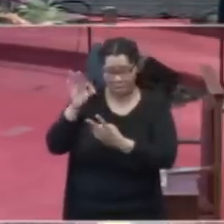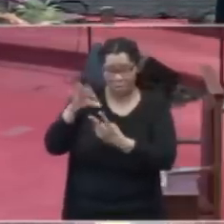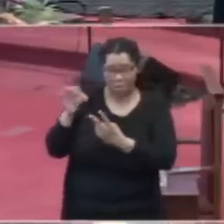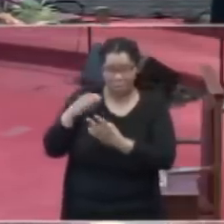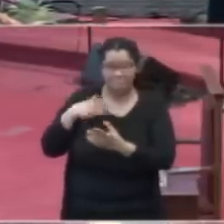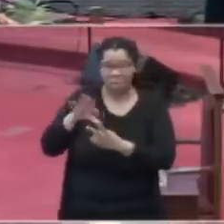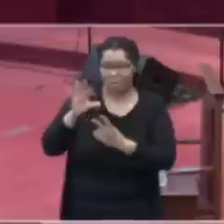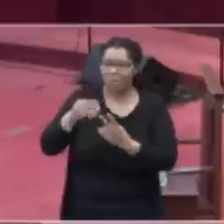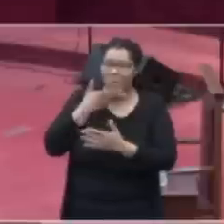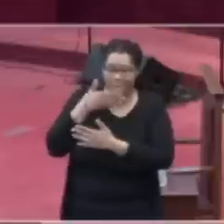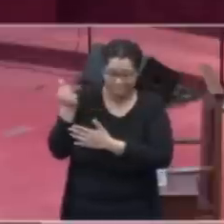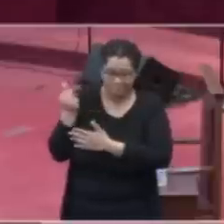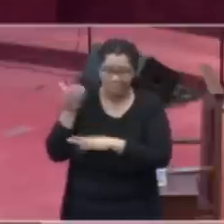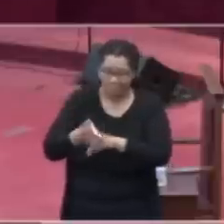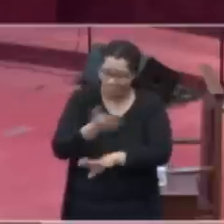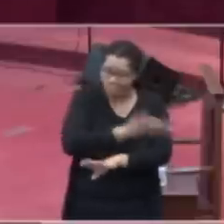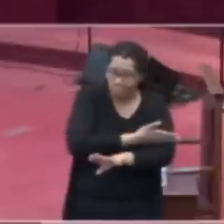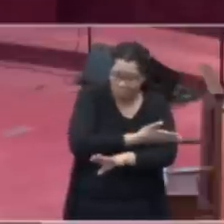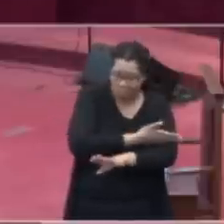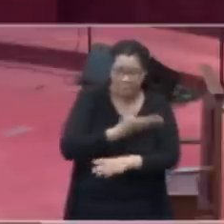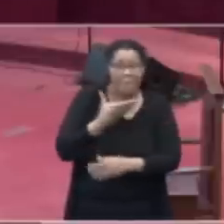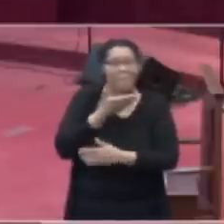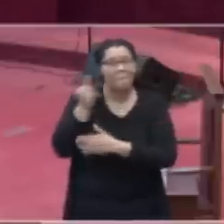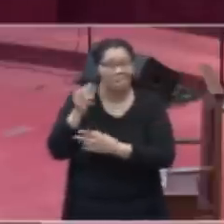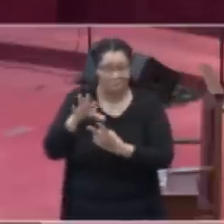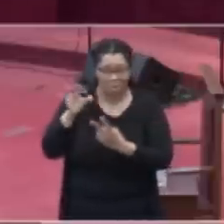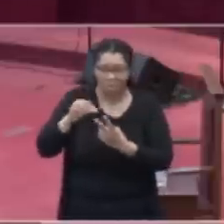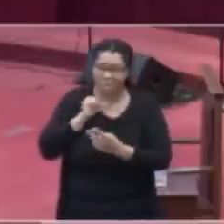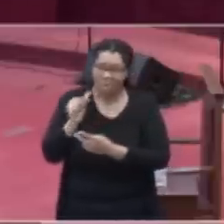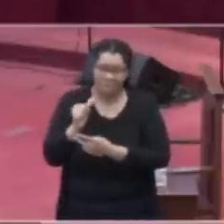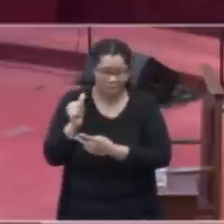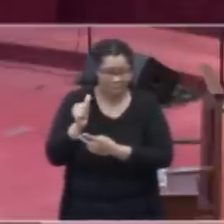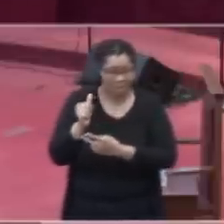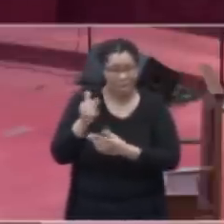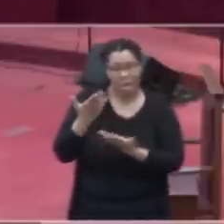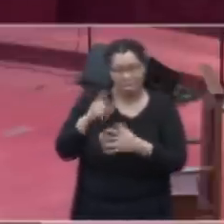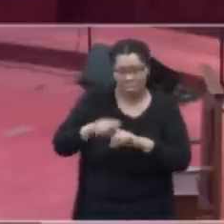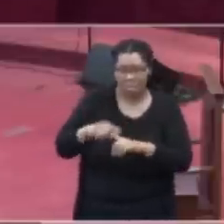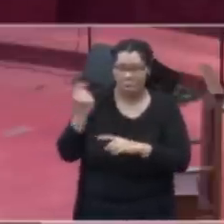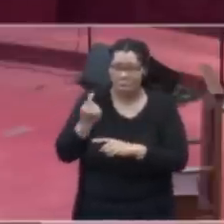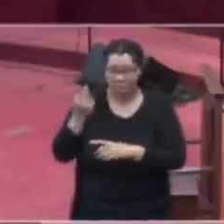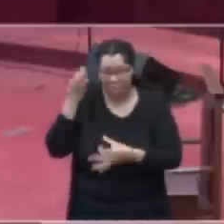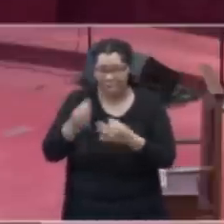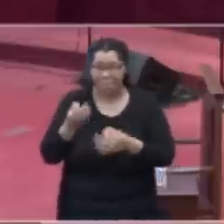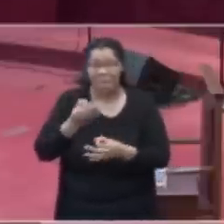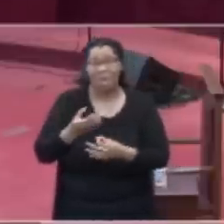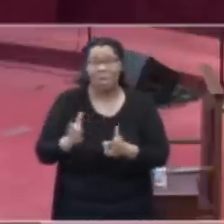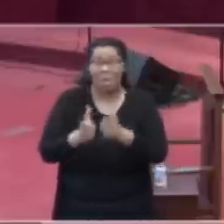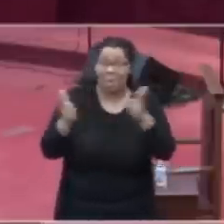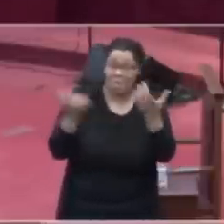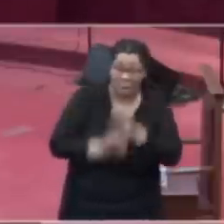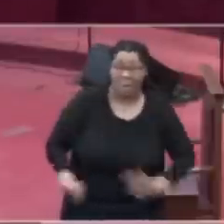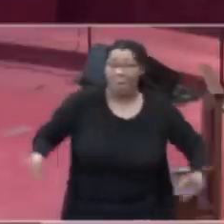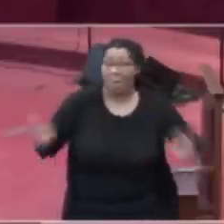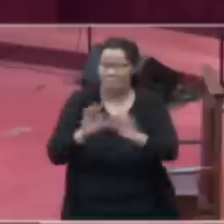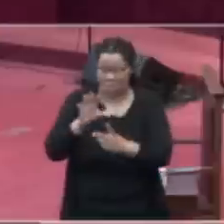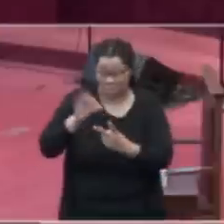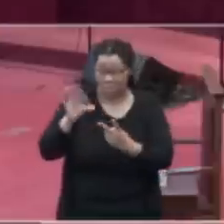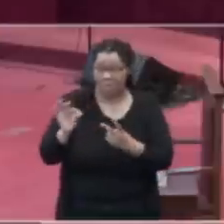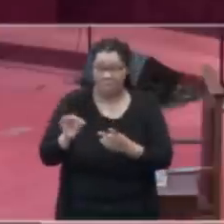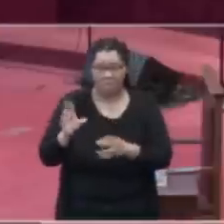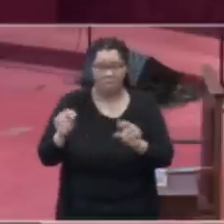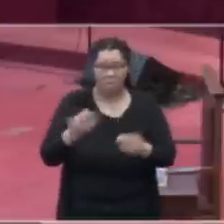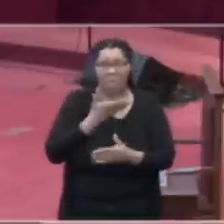out better. You make better choices not because you decide to pray only when big choices need to be made. You make better